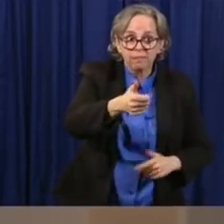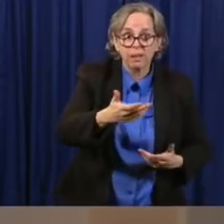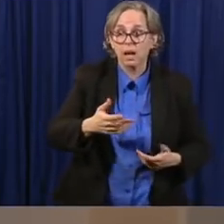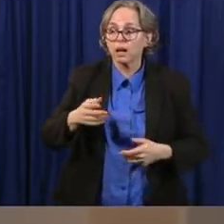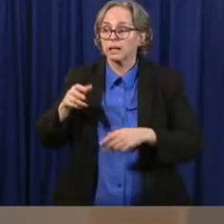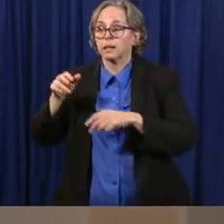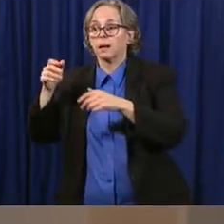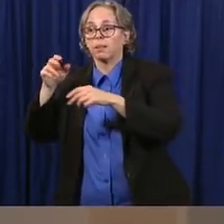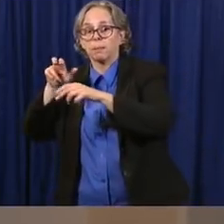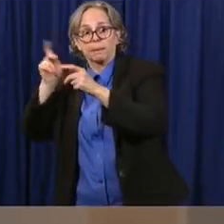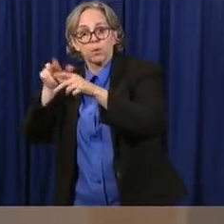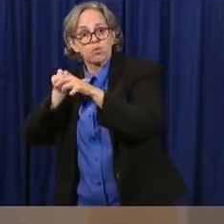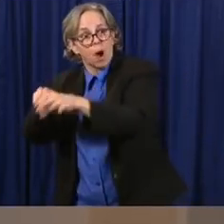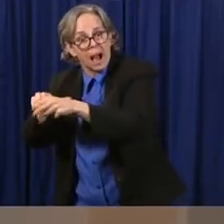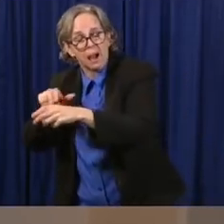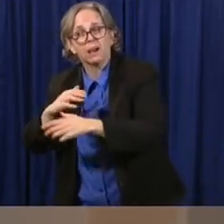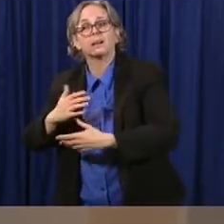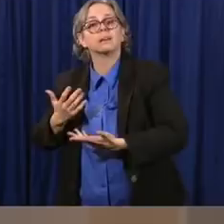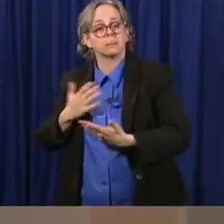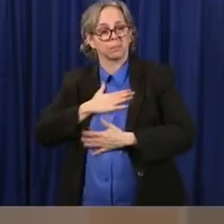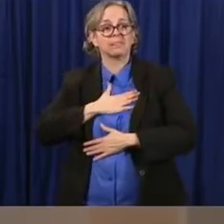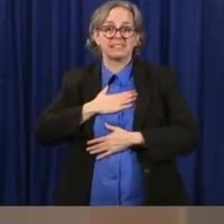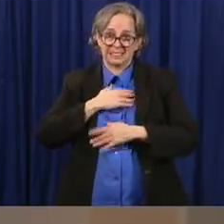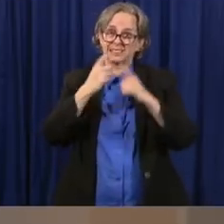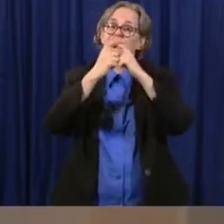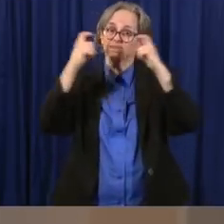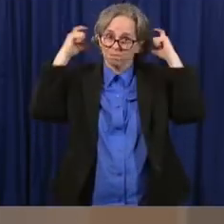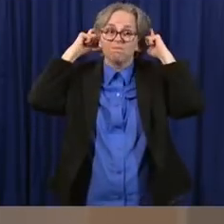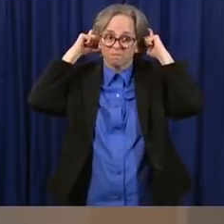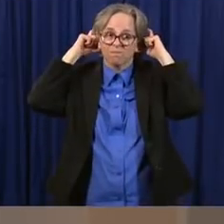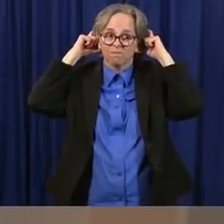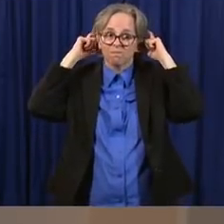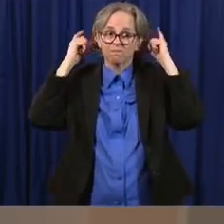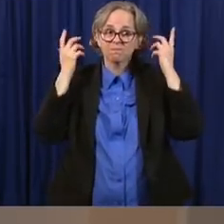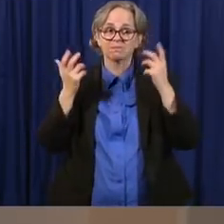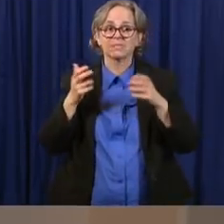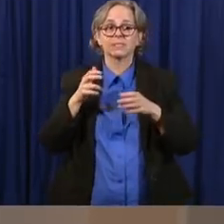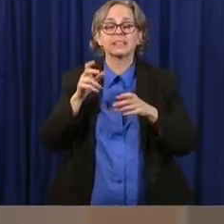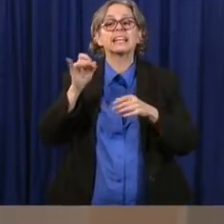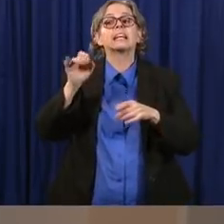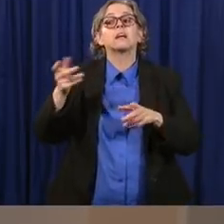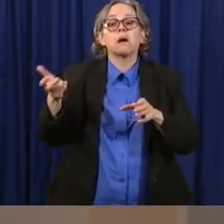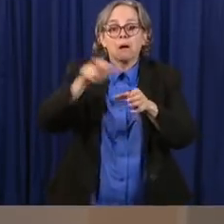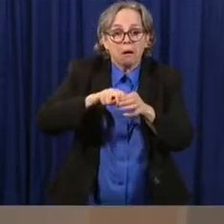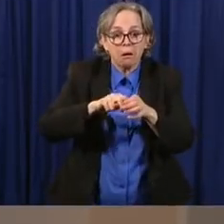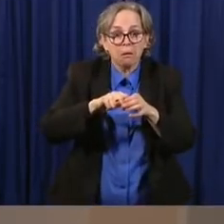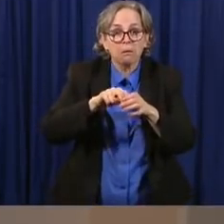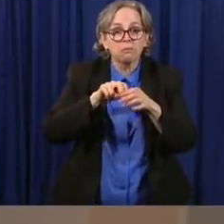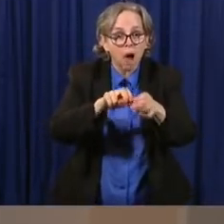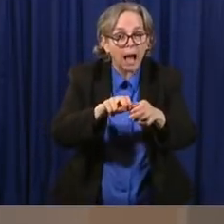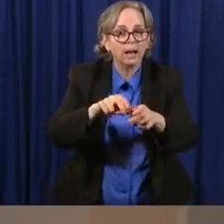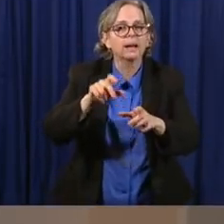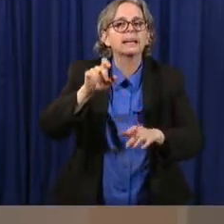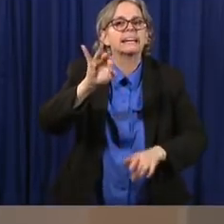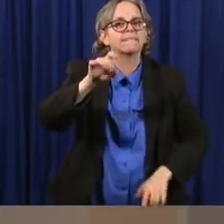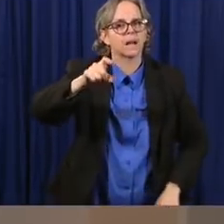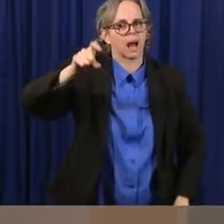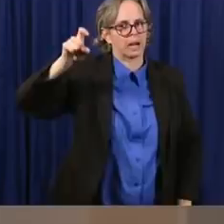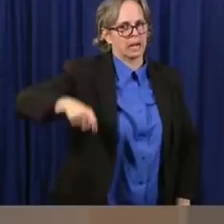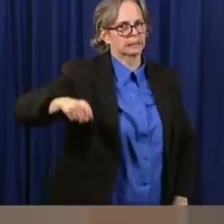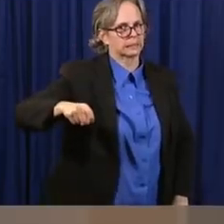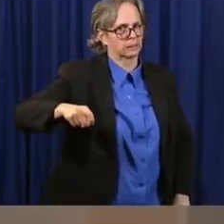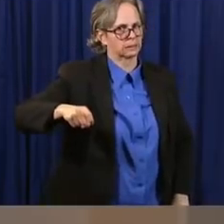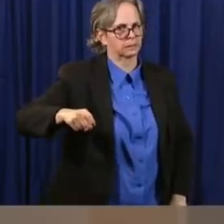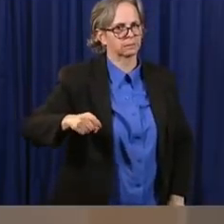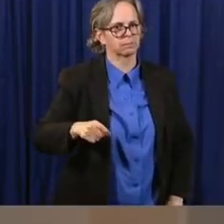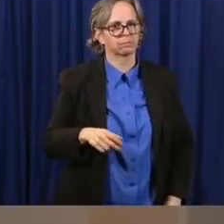safe hygiene habits, only ride when necessary, and that you wear a mask if at all possible. So remember,